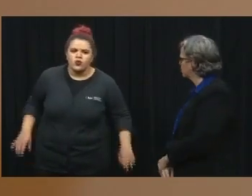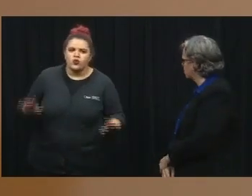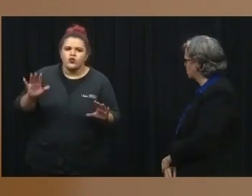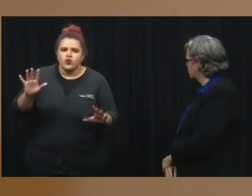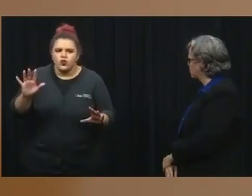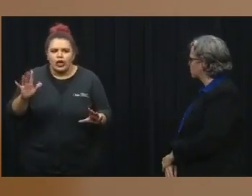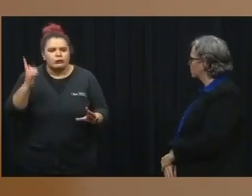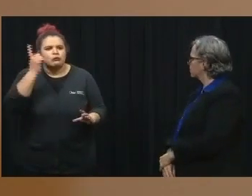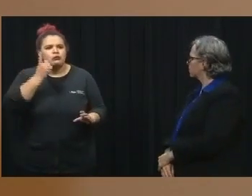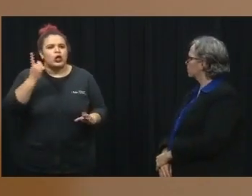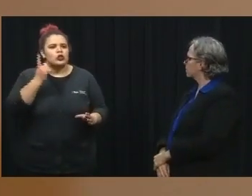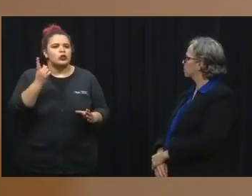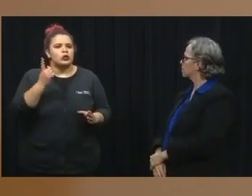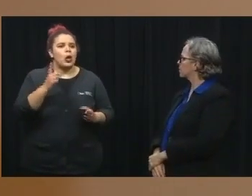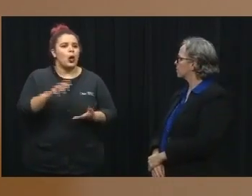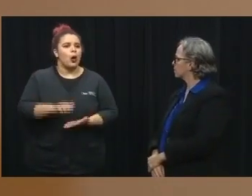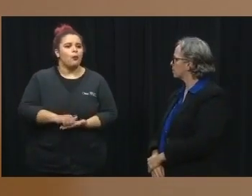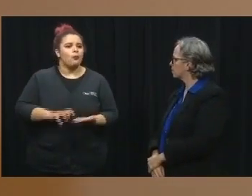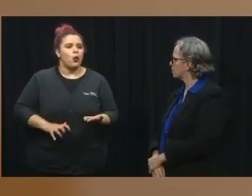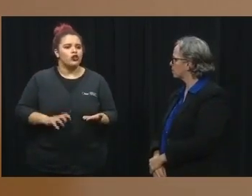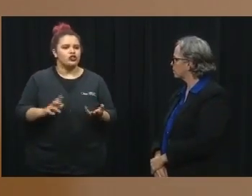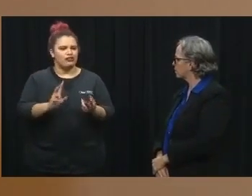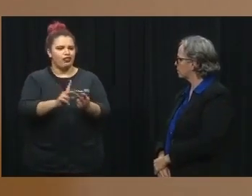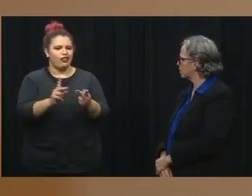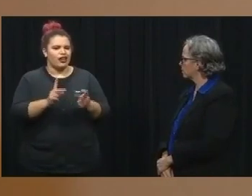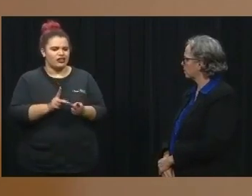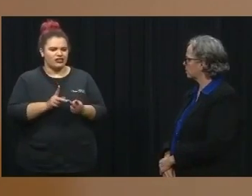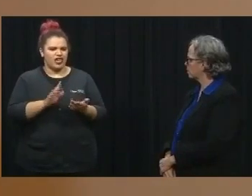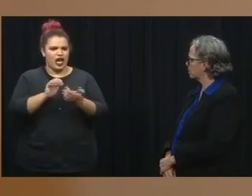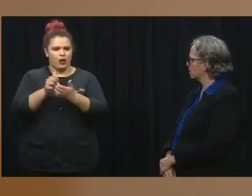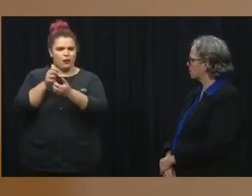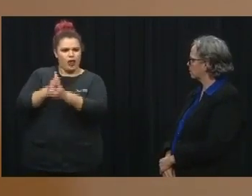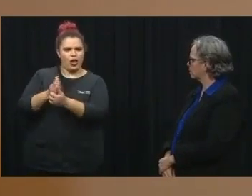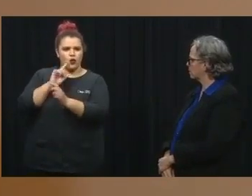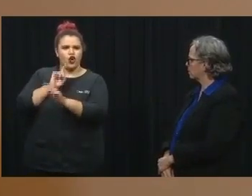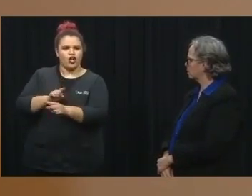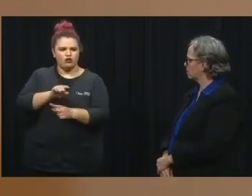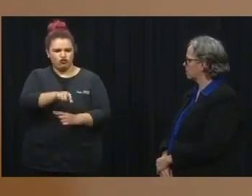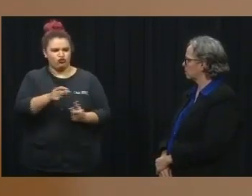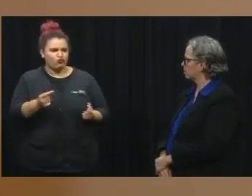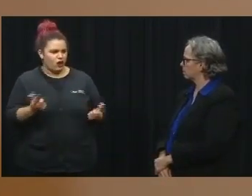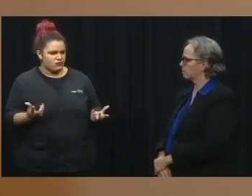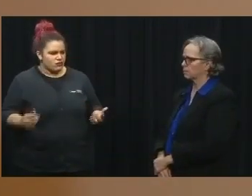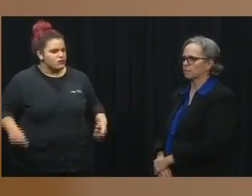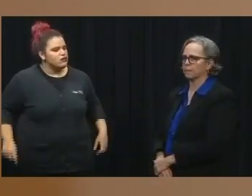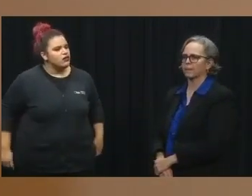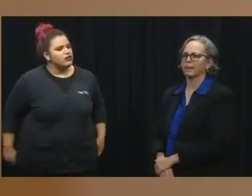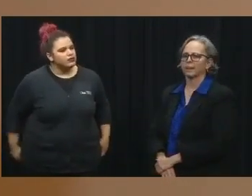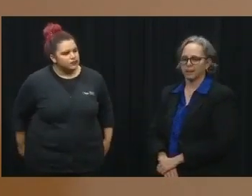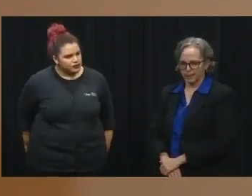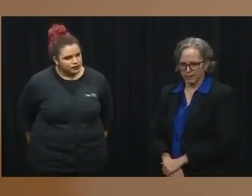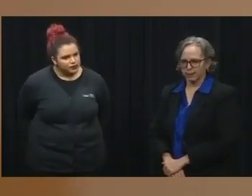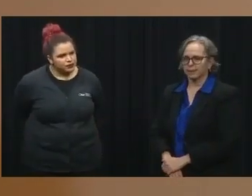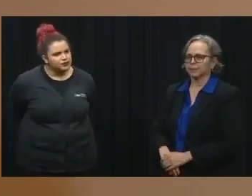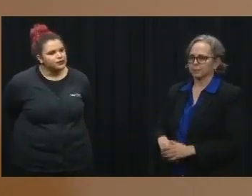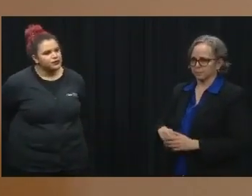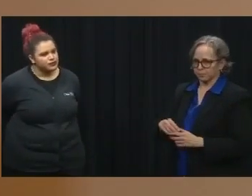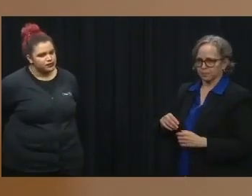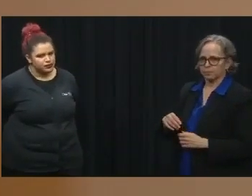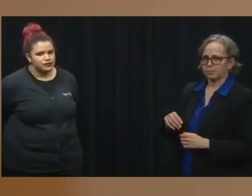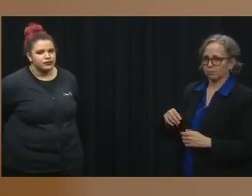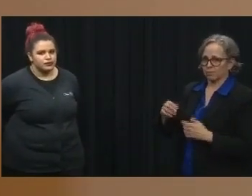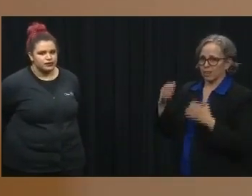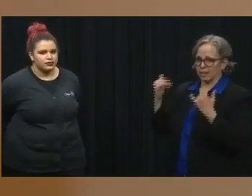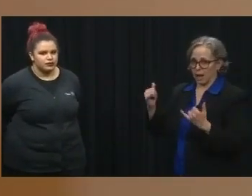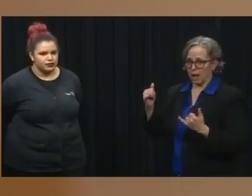abortion clinics be doing to comply with your order right now? Right, so right now we have listened to the AG, who has